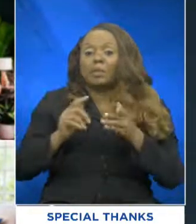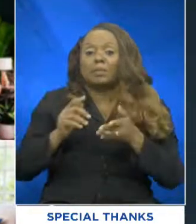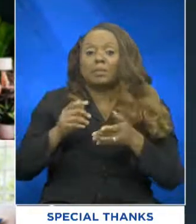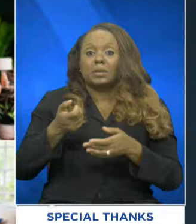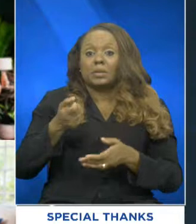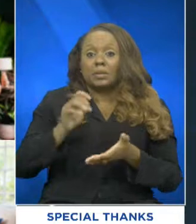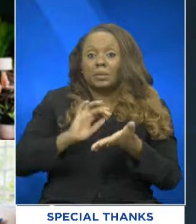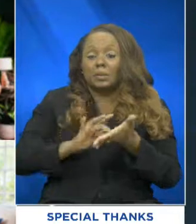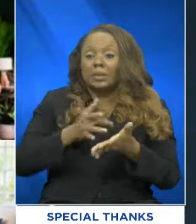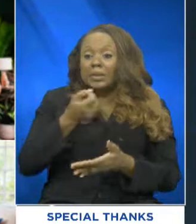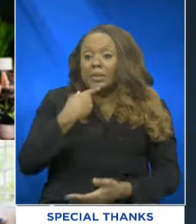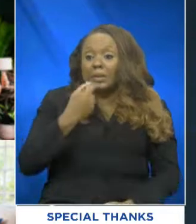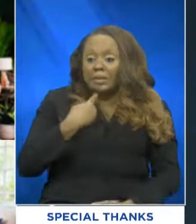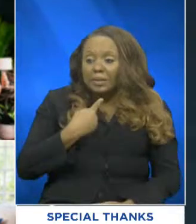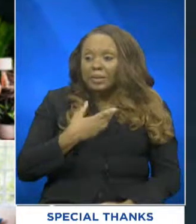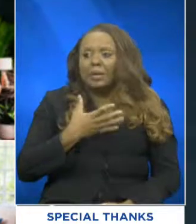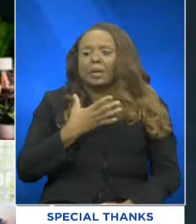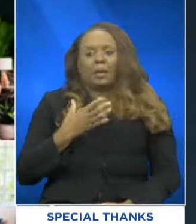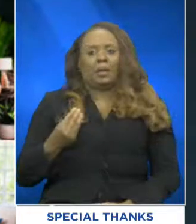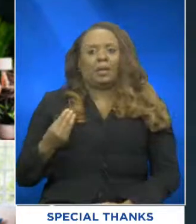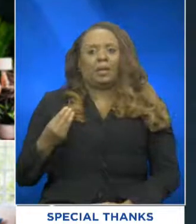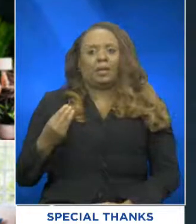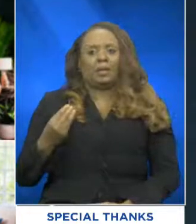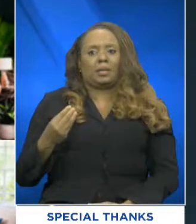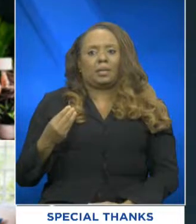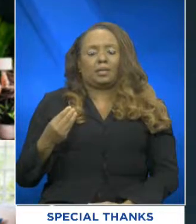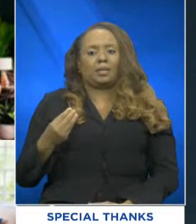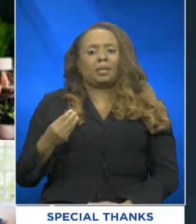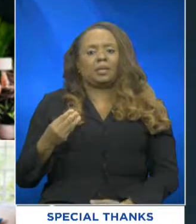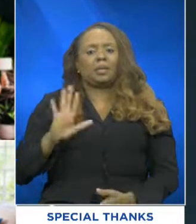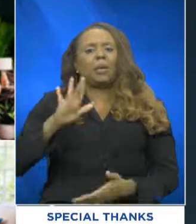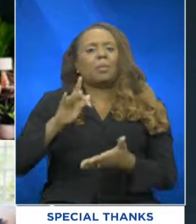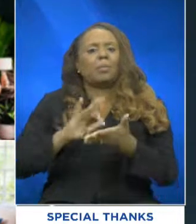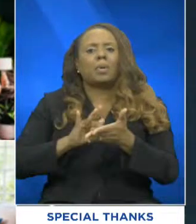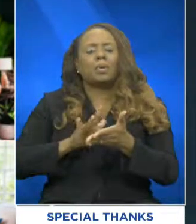what does that medication do?